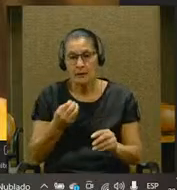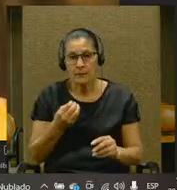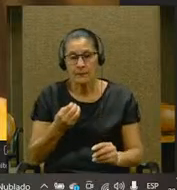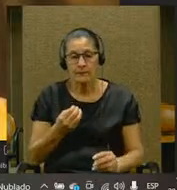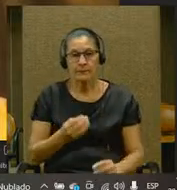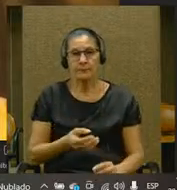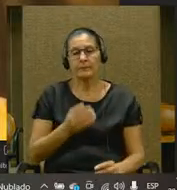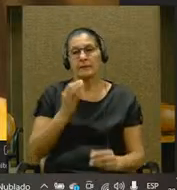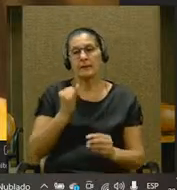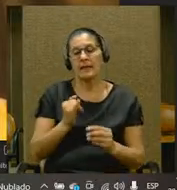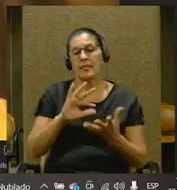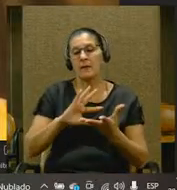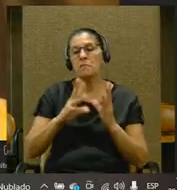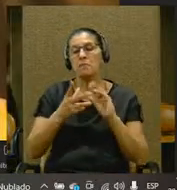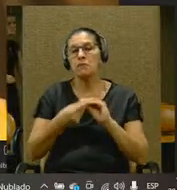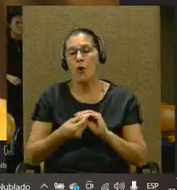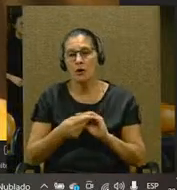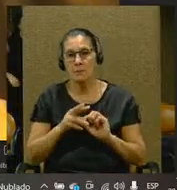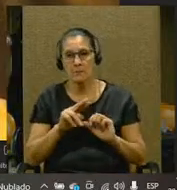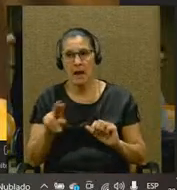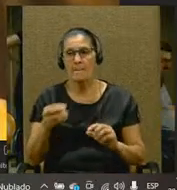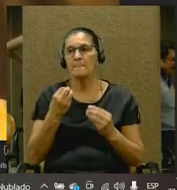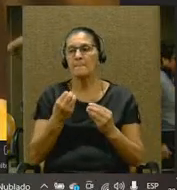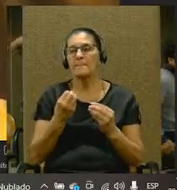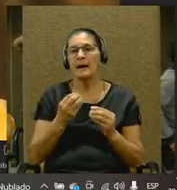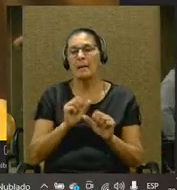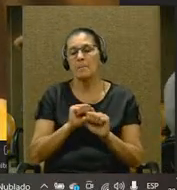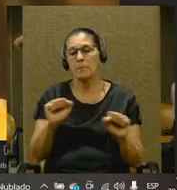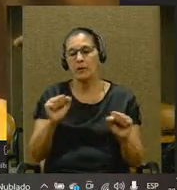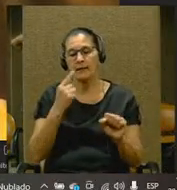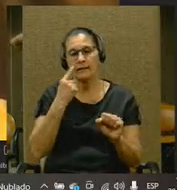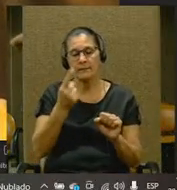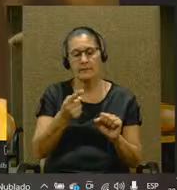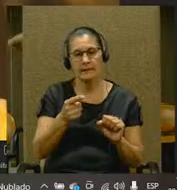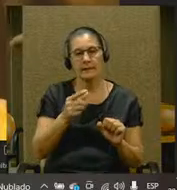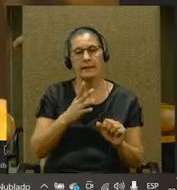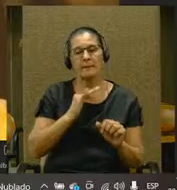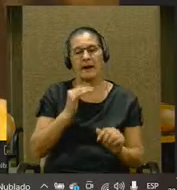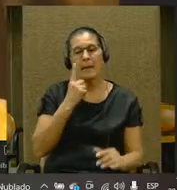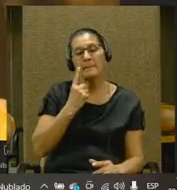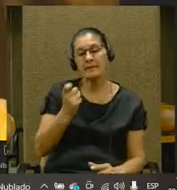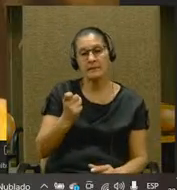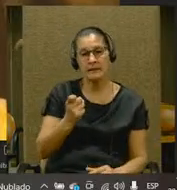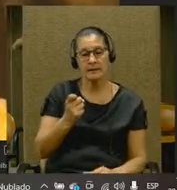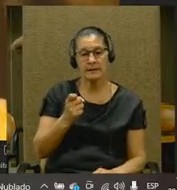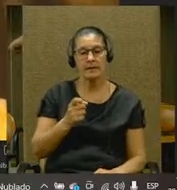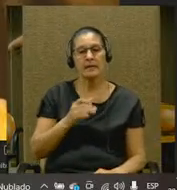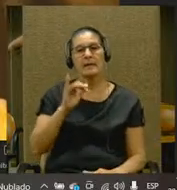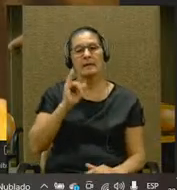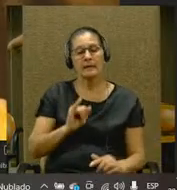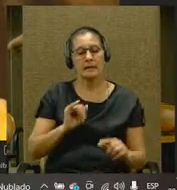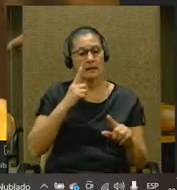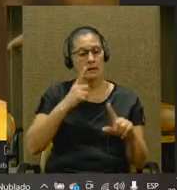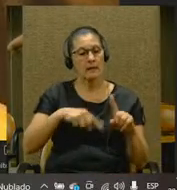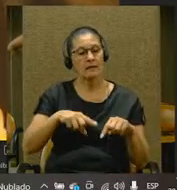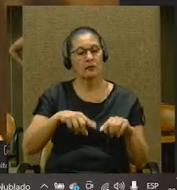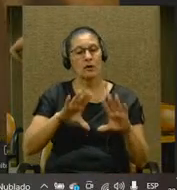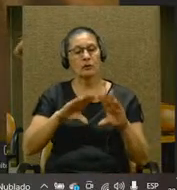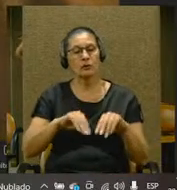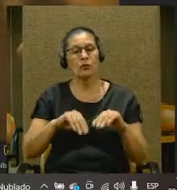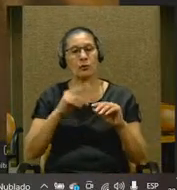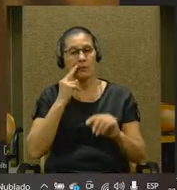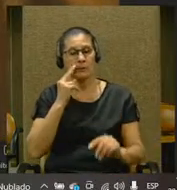predictively, and put in place the preventive tools and the tools to manage problems that may